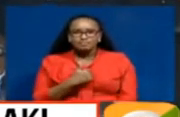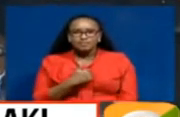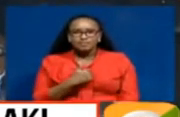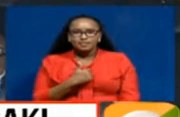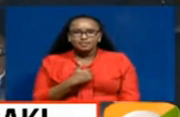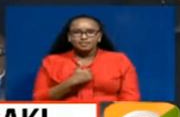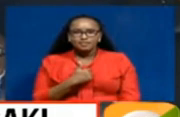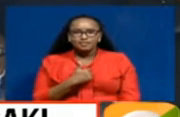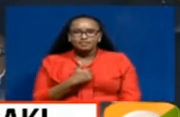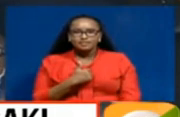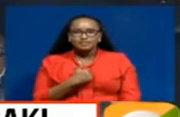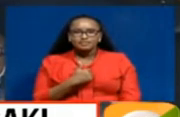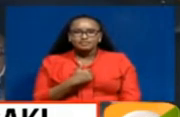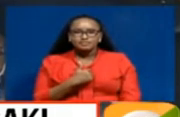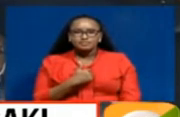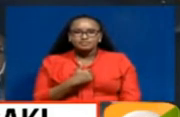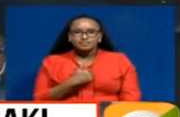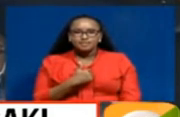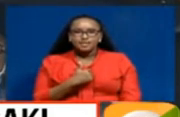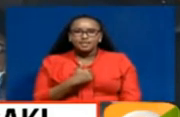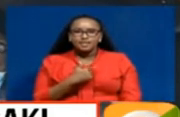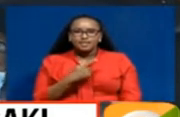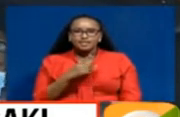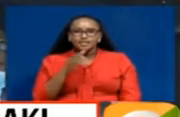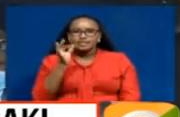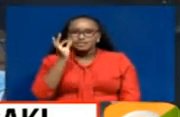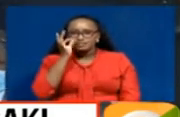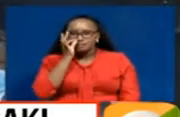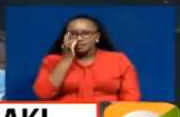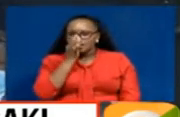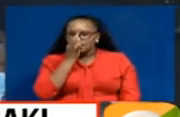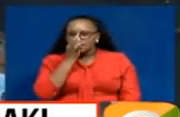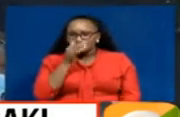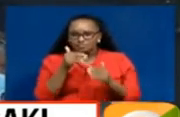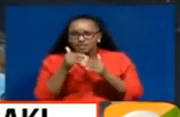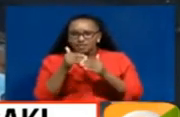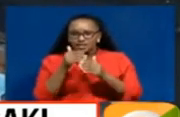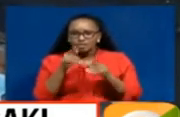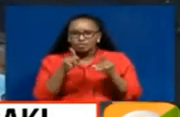When at one time, Kibaki got involved in an accident.